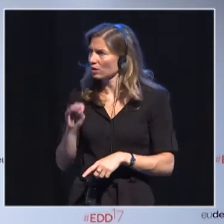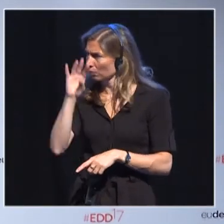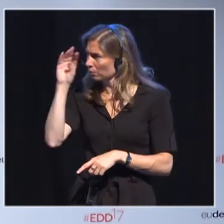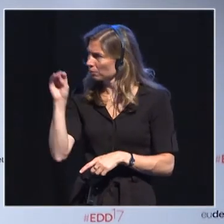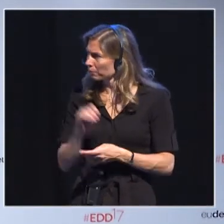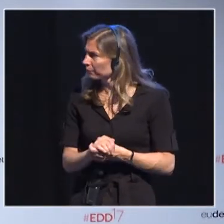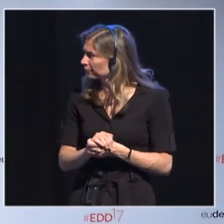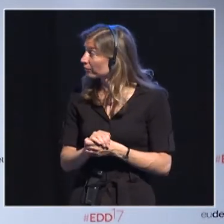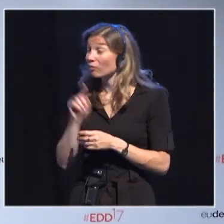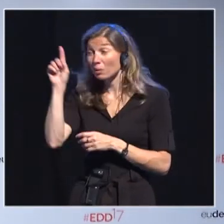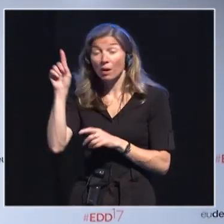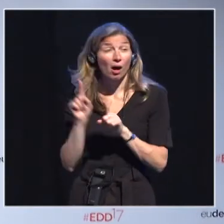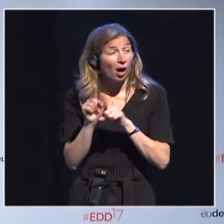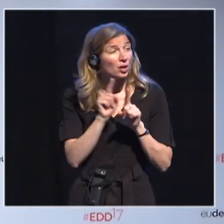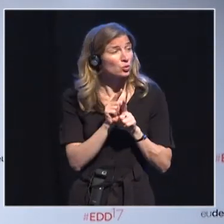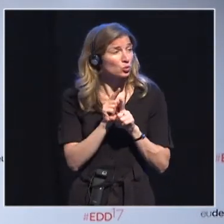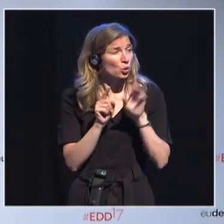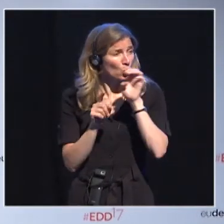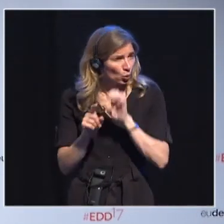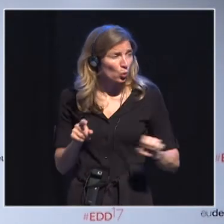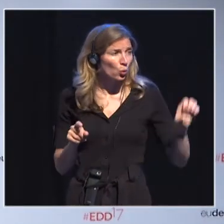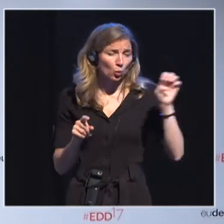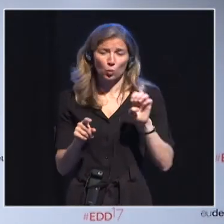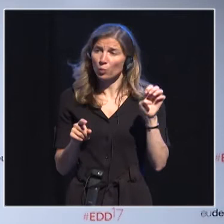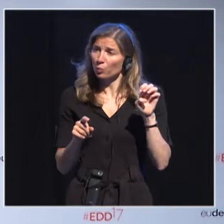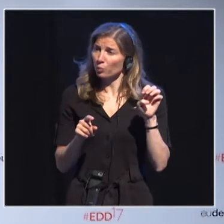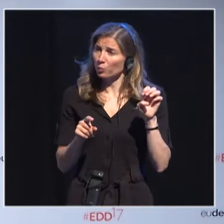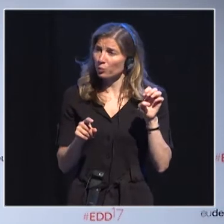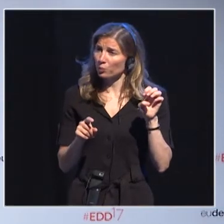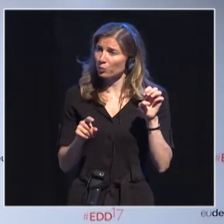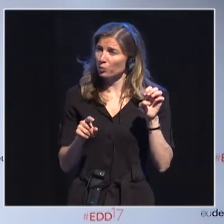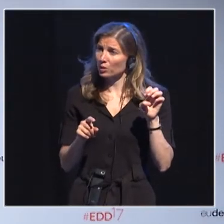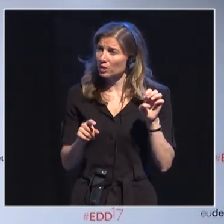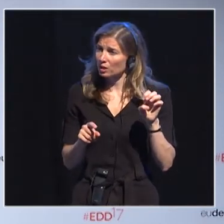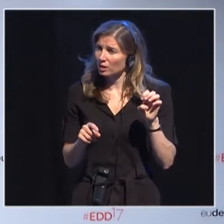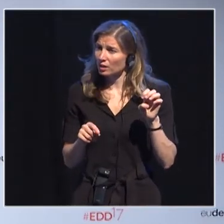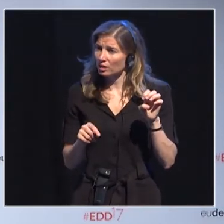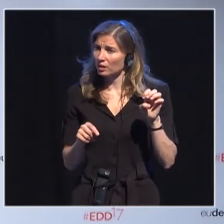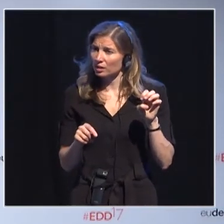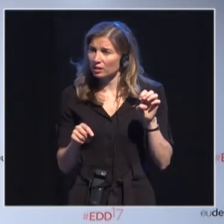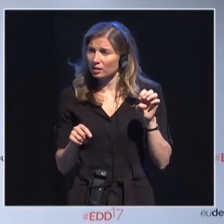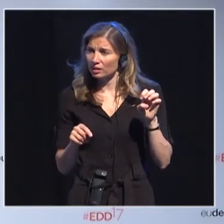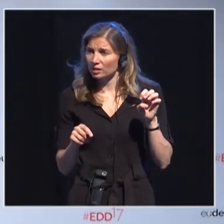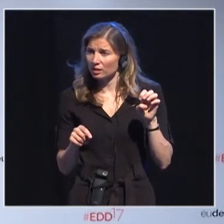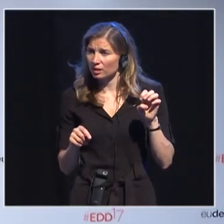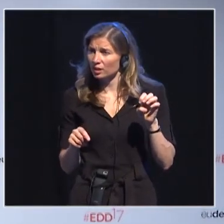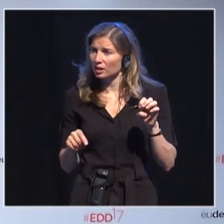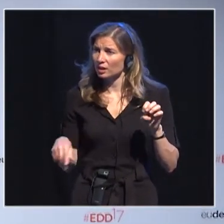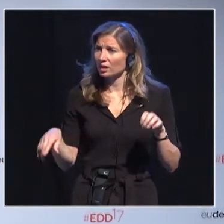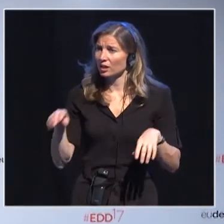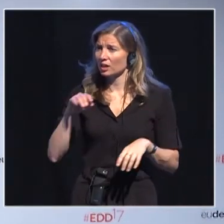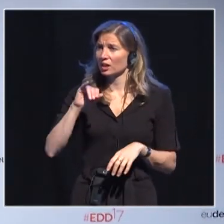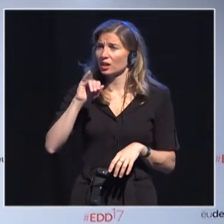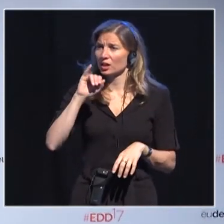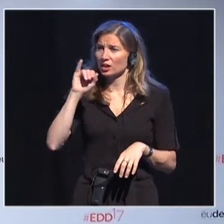also European companies. I mentioned Jumia. For them, it's also quite complicated to